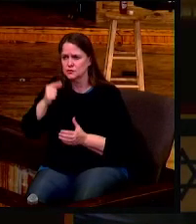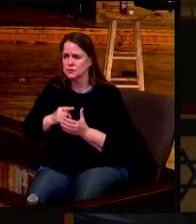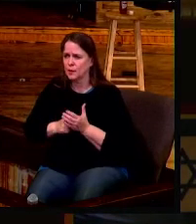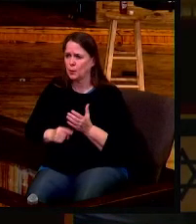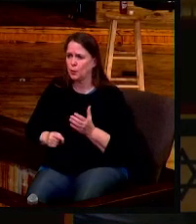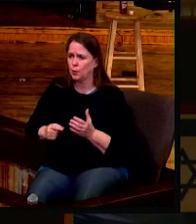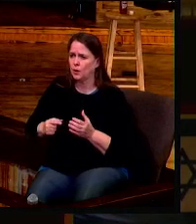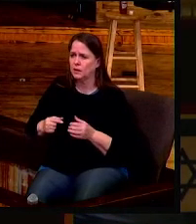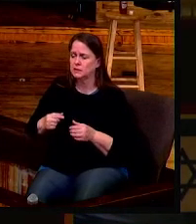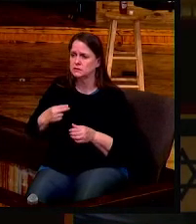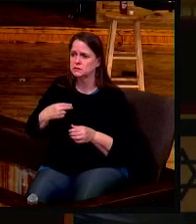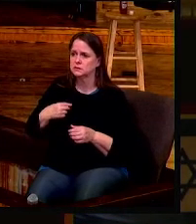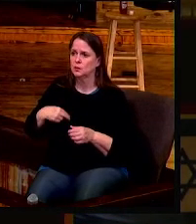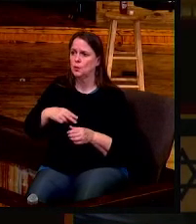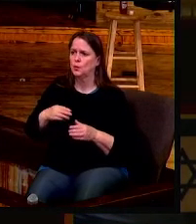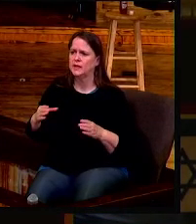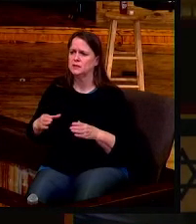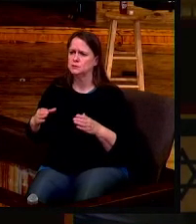How are we doing on time?